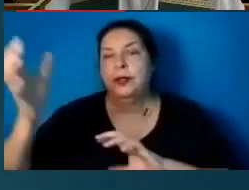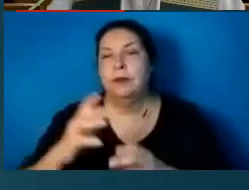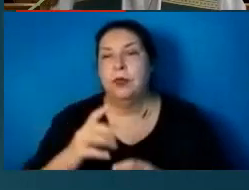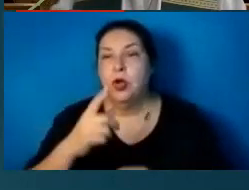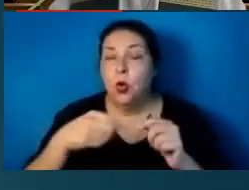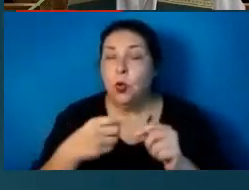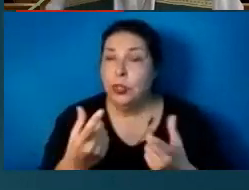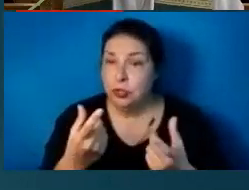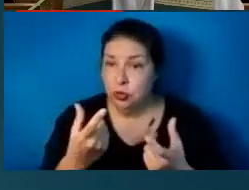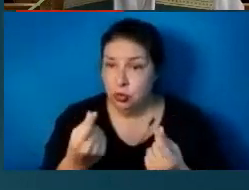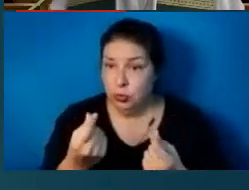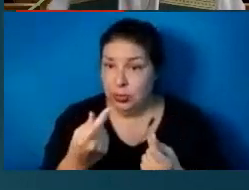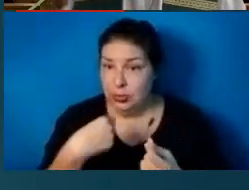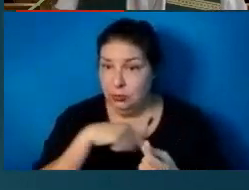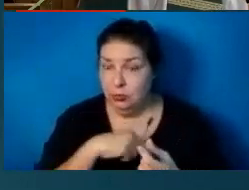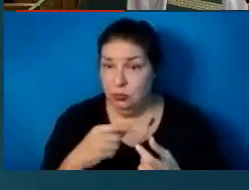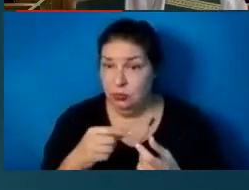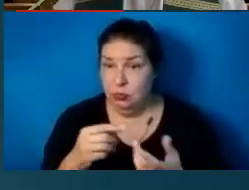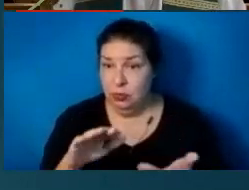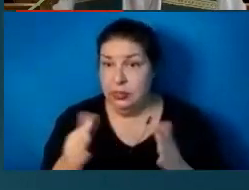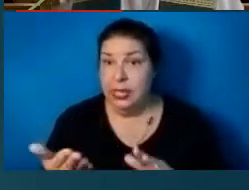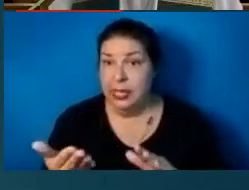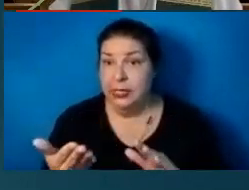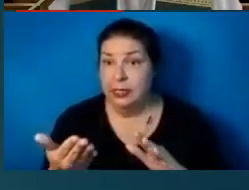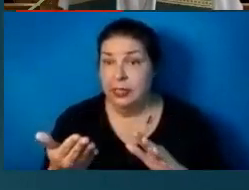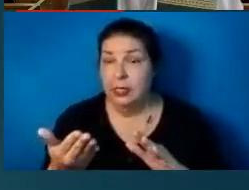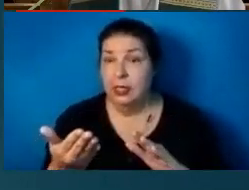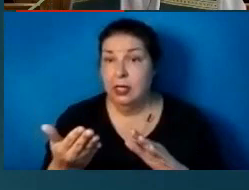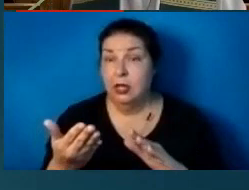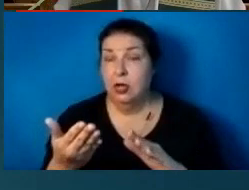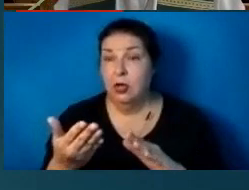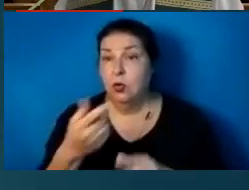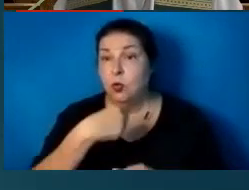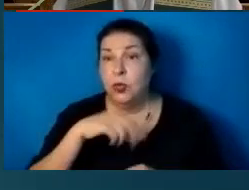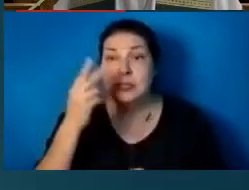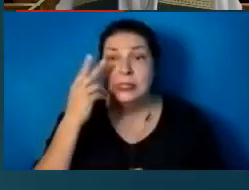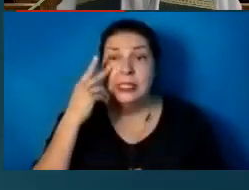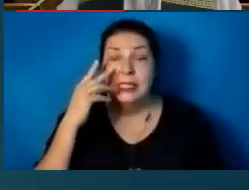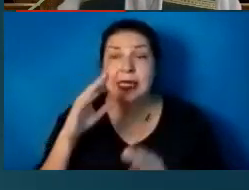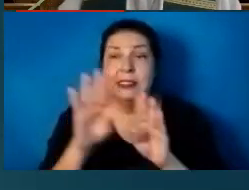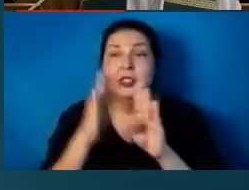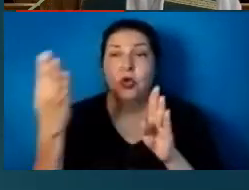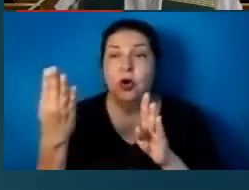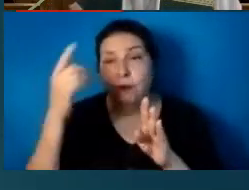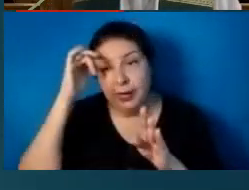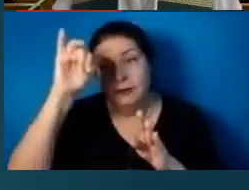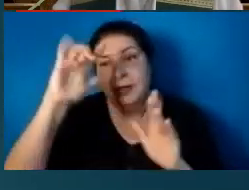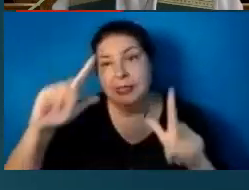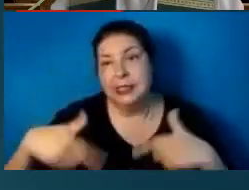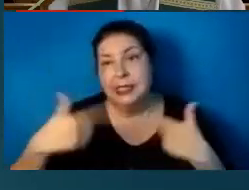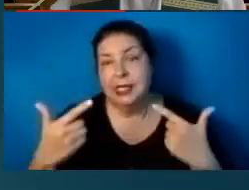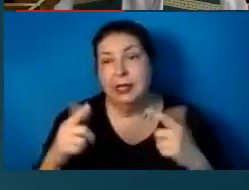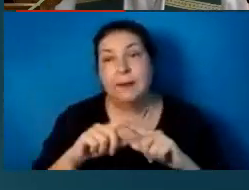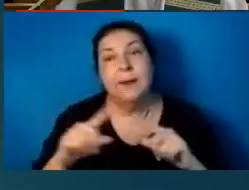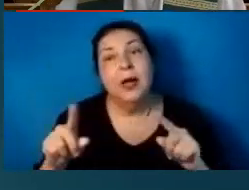When do we do what people call dying, we will discover that it is a door to everlasting life. But we